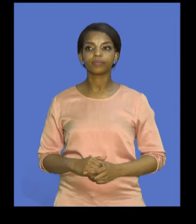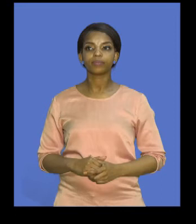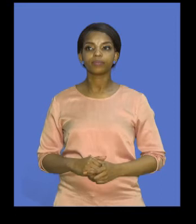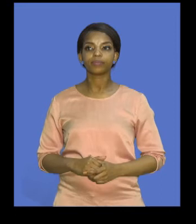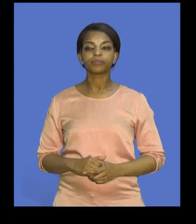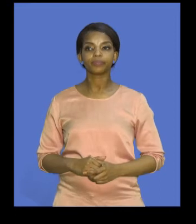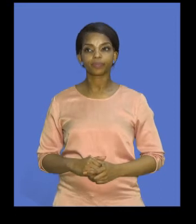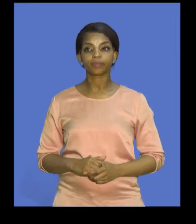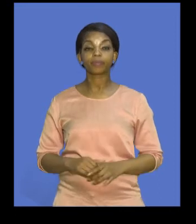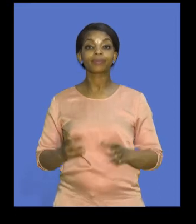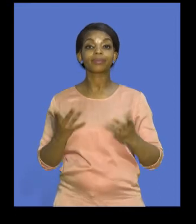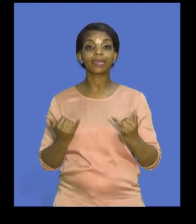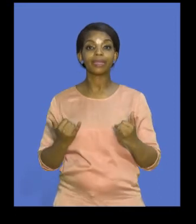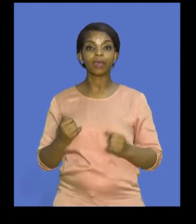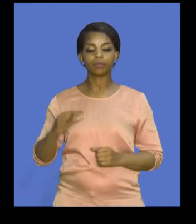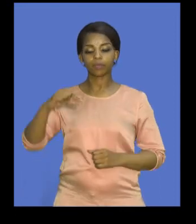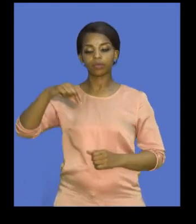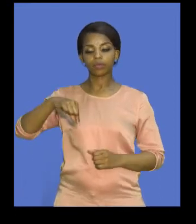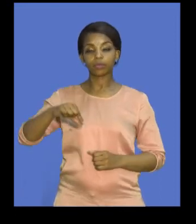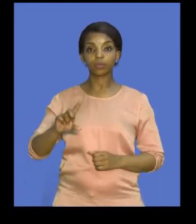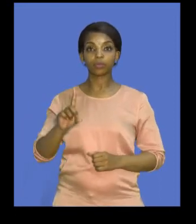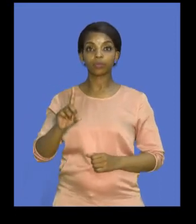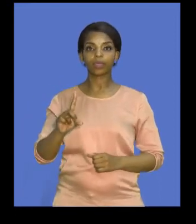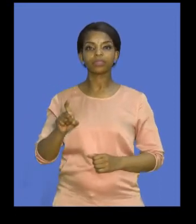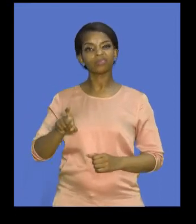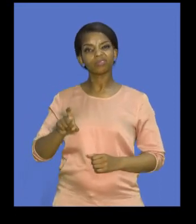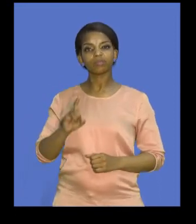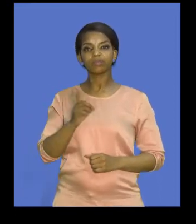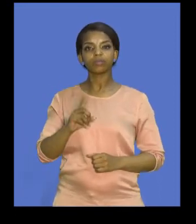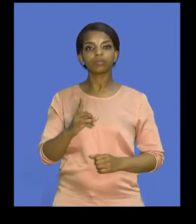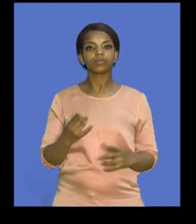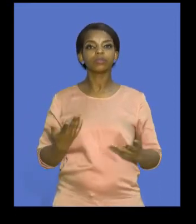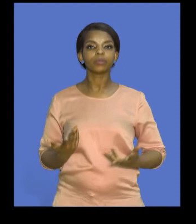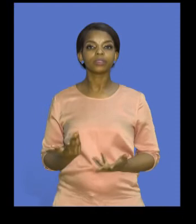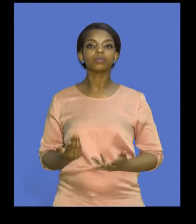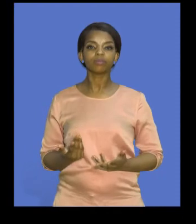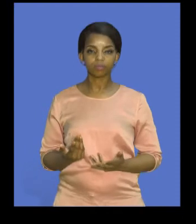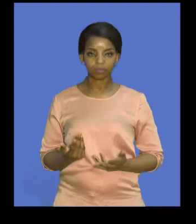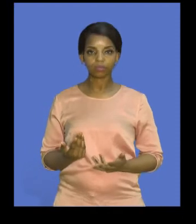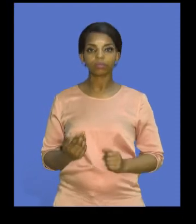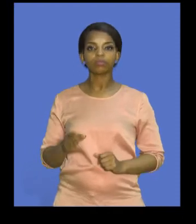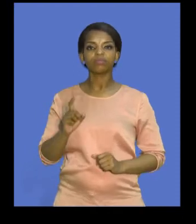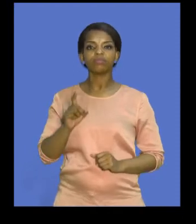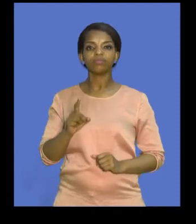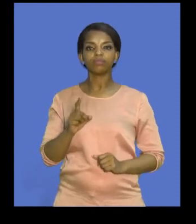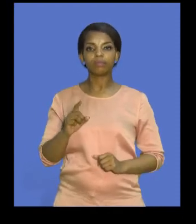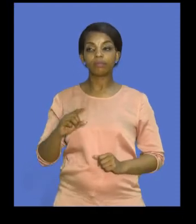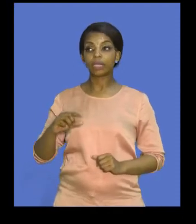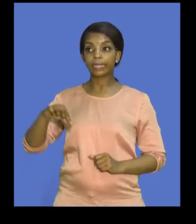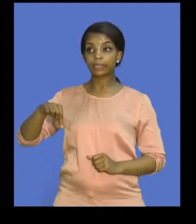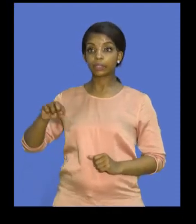-1 microcoulomb, okay? While Q2 in this case is a